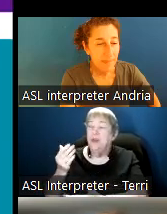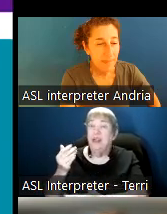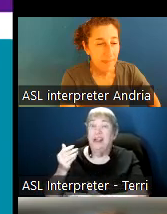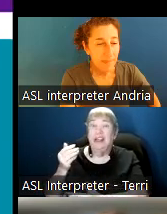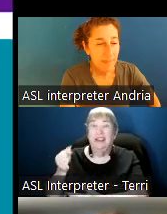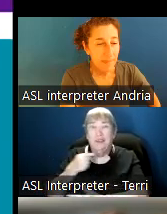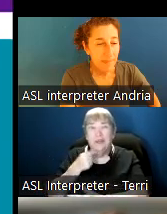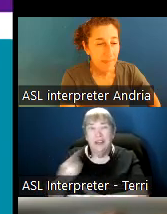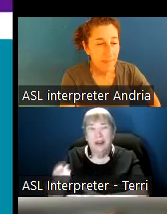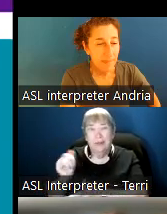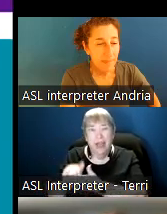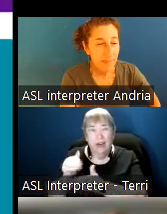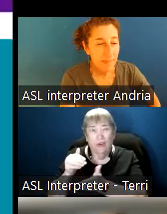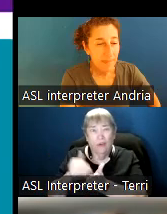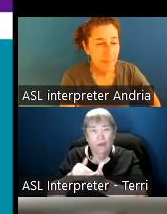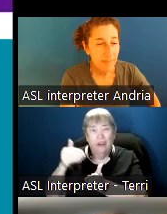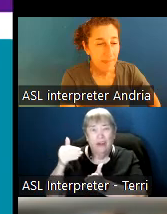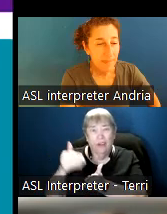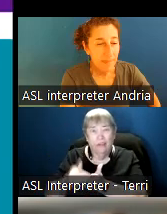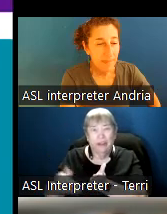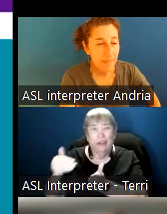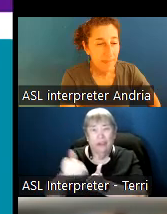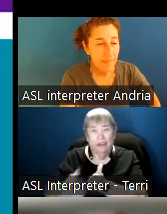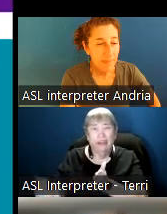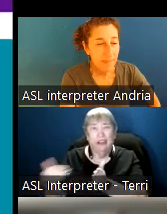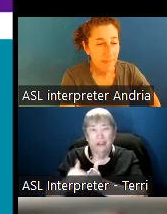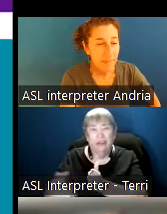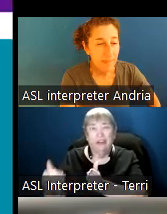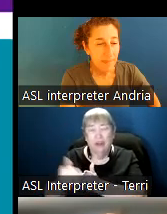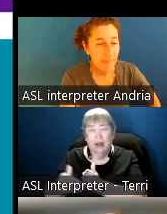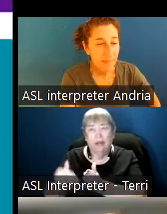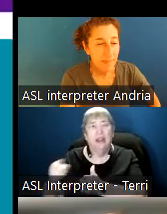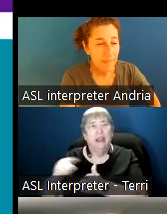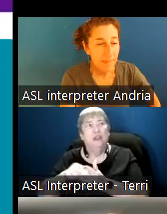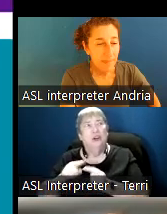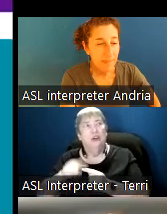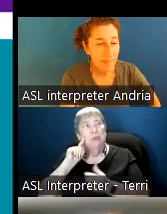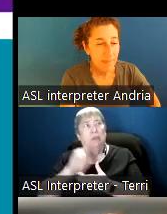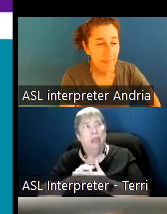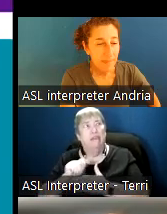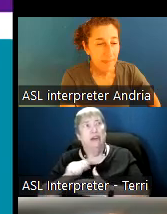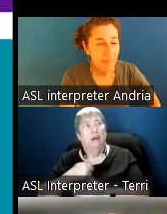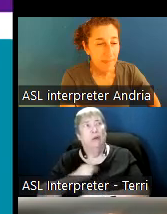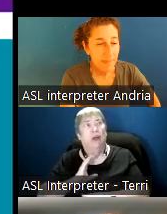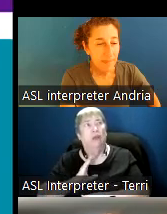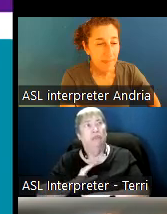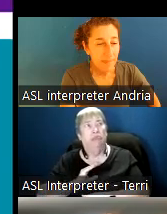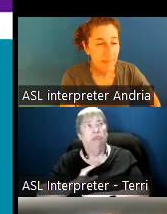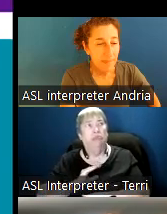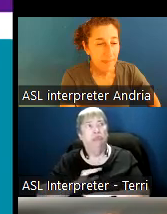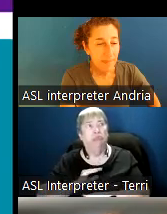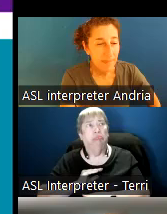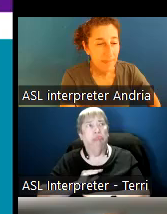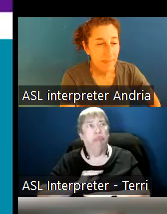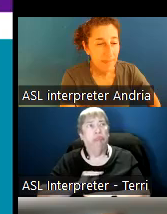somebody, and they begin to believe it, especially in conjunction with the next thing, which is using